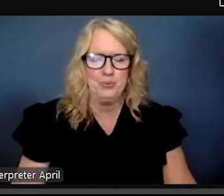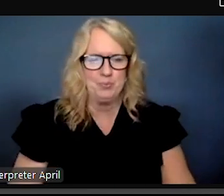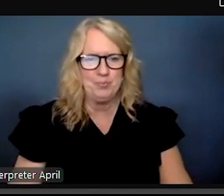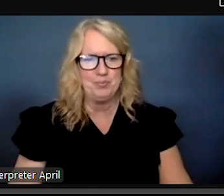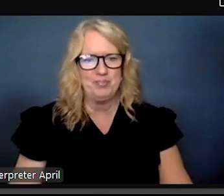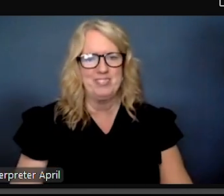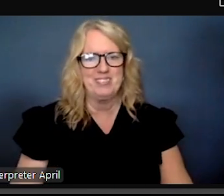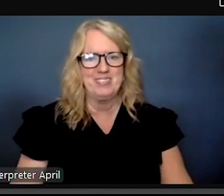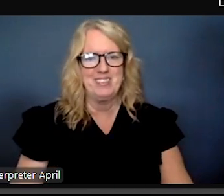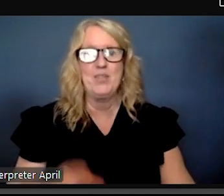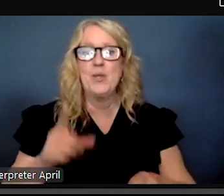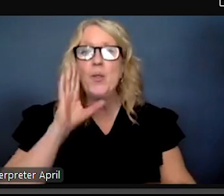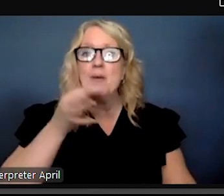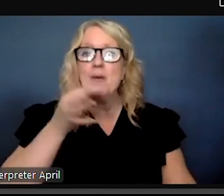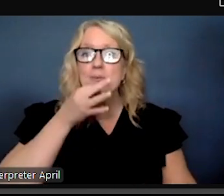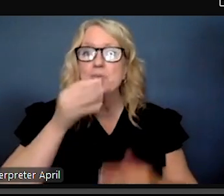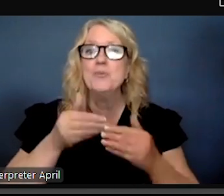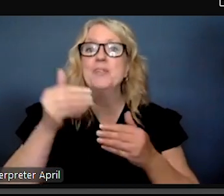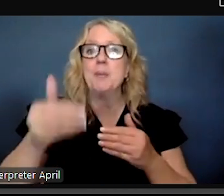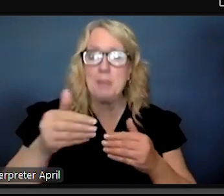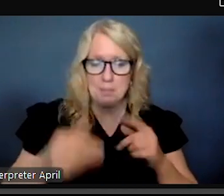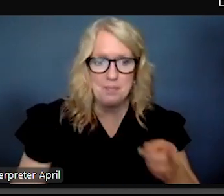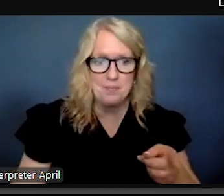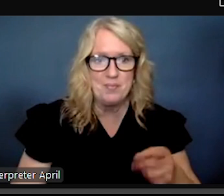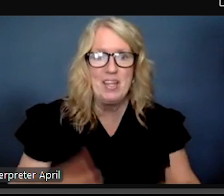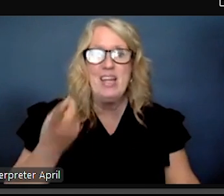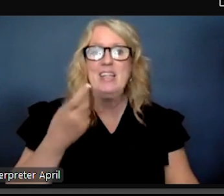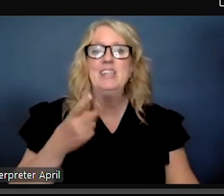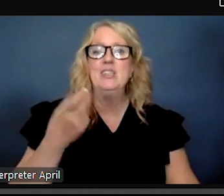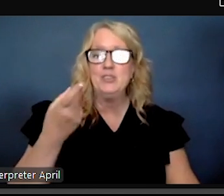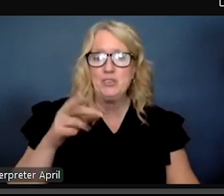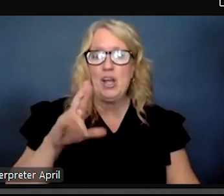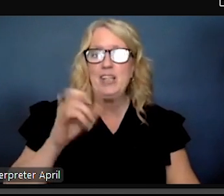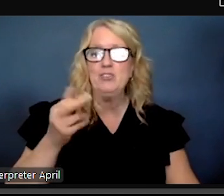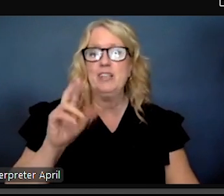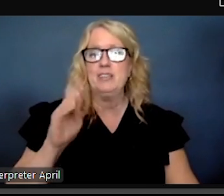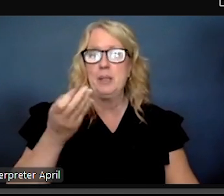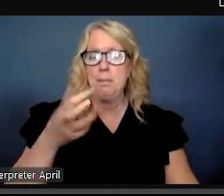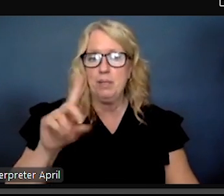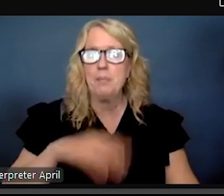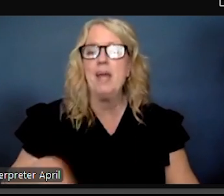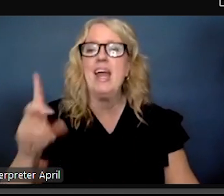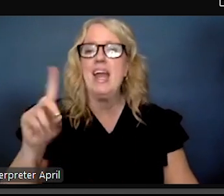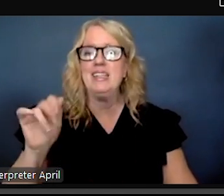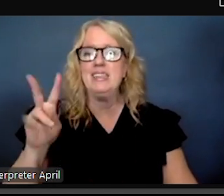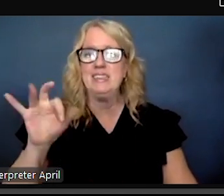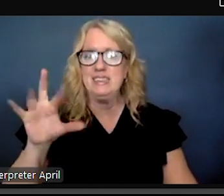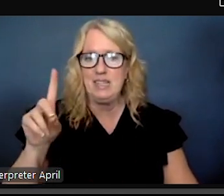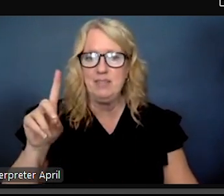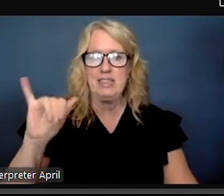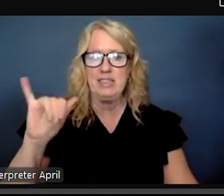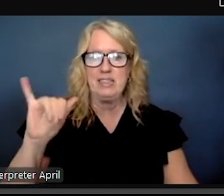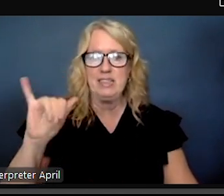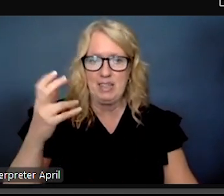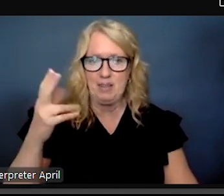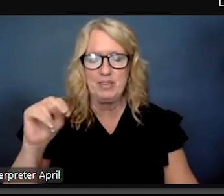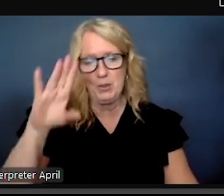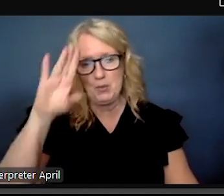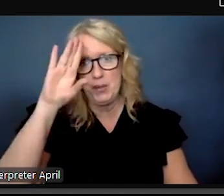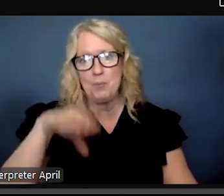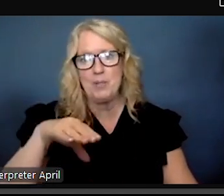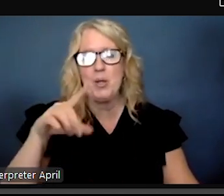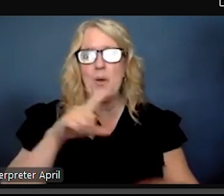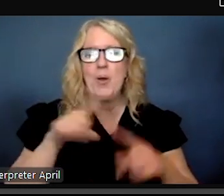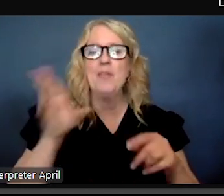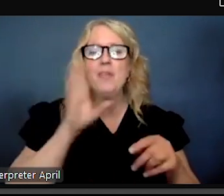And this is one that we have coming soon with Dr. Jessica Pollard and David Covington, who we all know they're